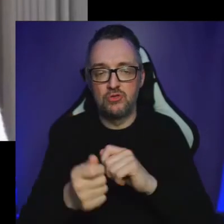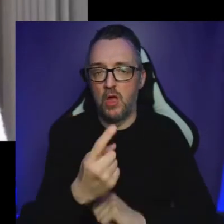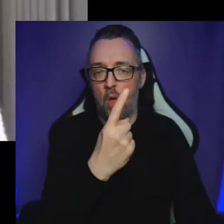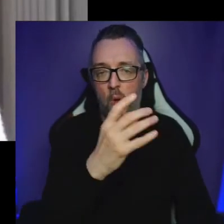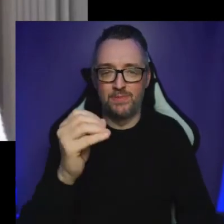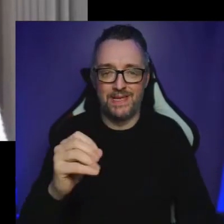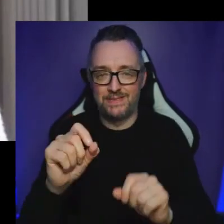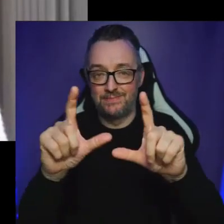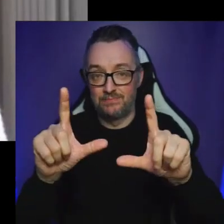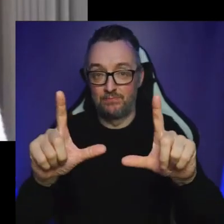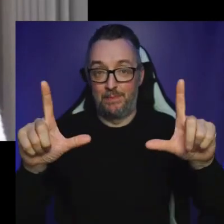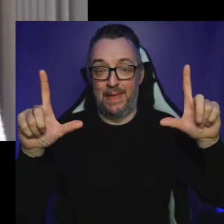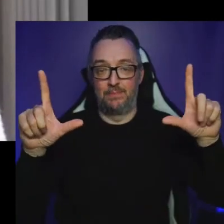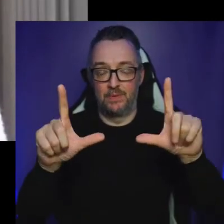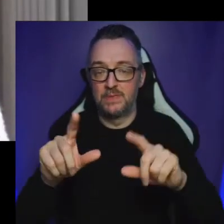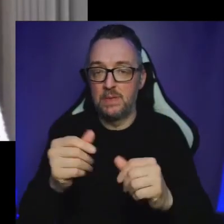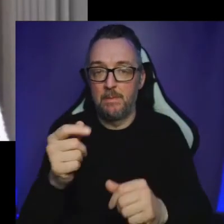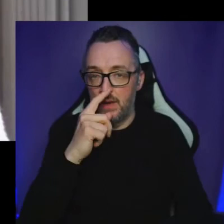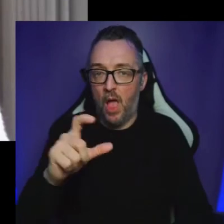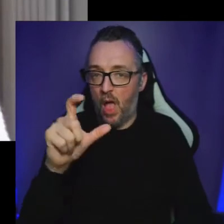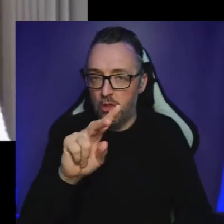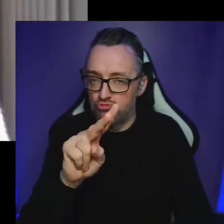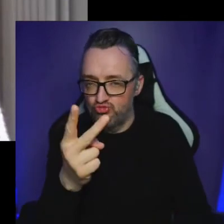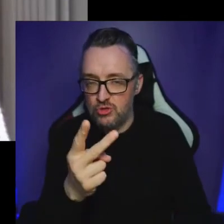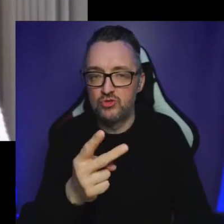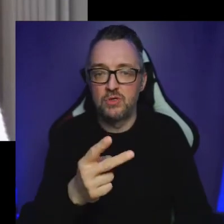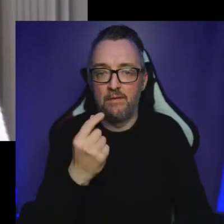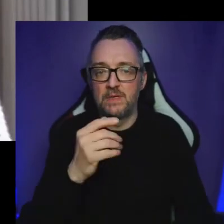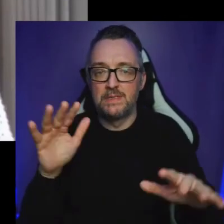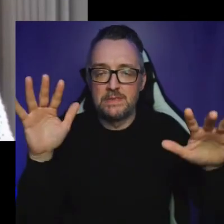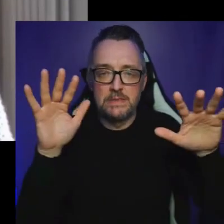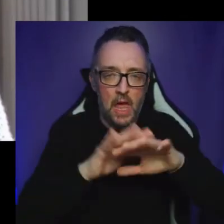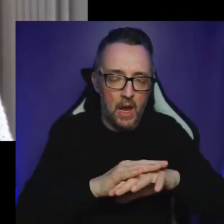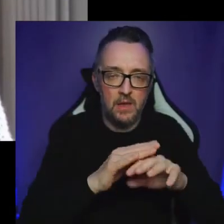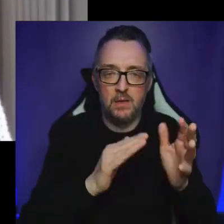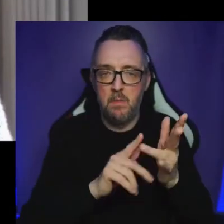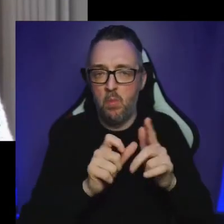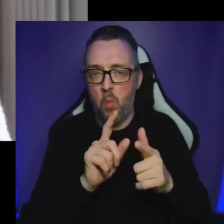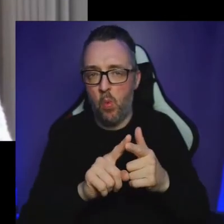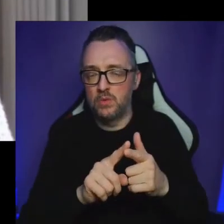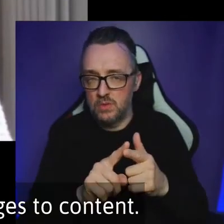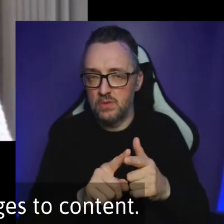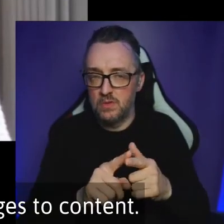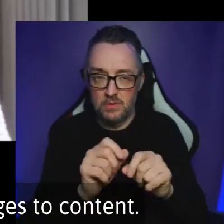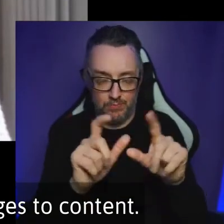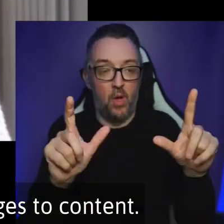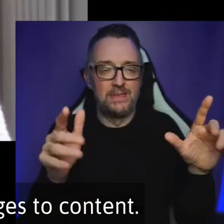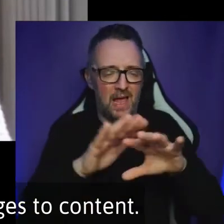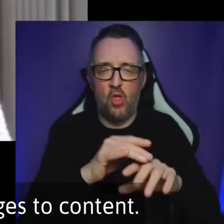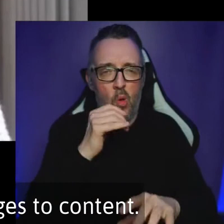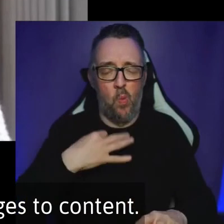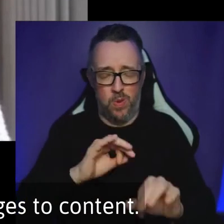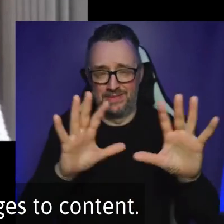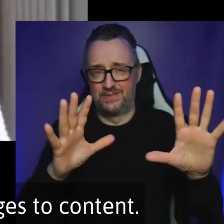Some browsers allow you to change the color scheme. There's things like dark mode. I think what we could see is